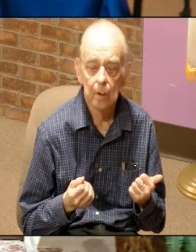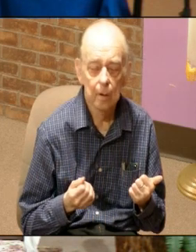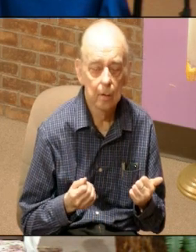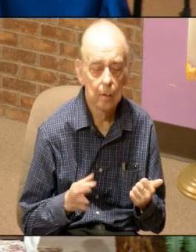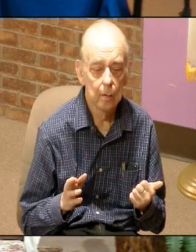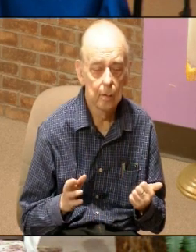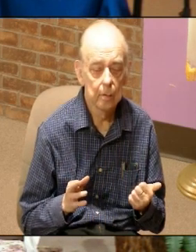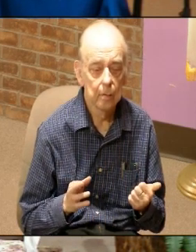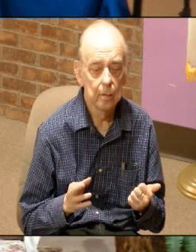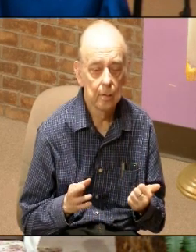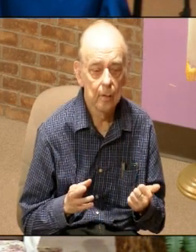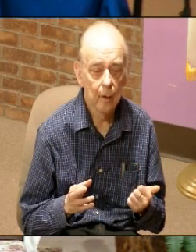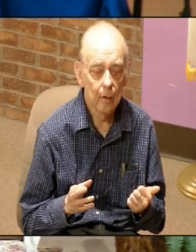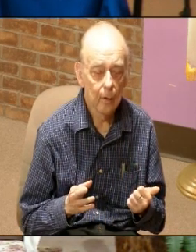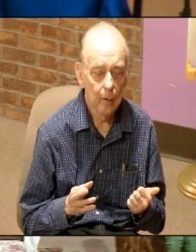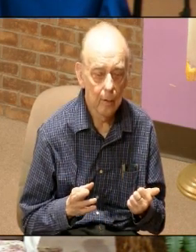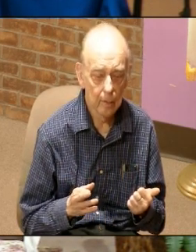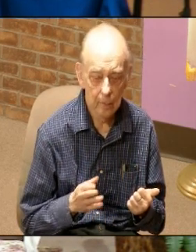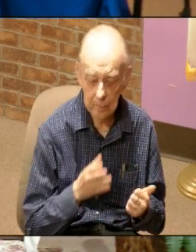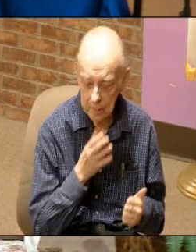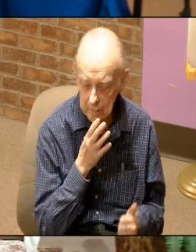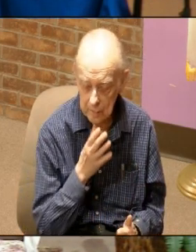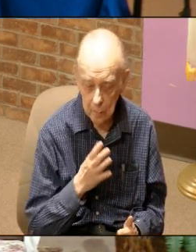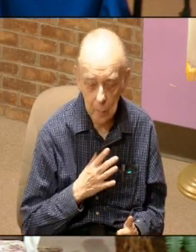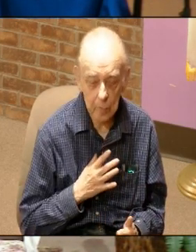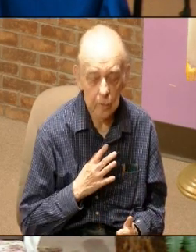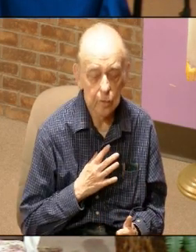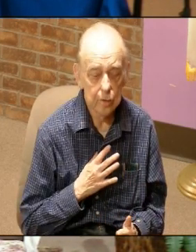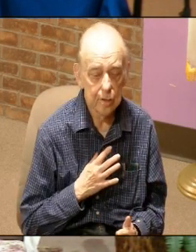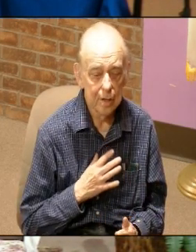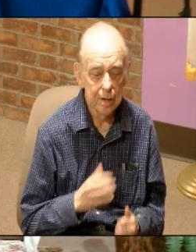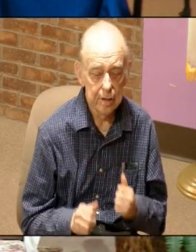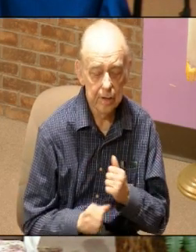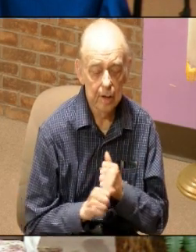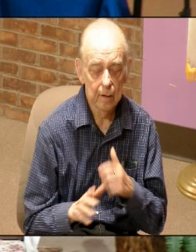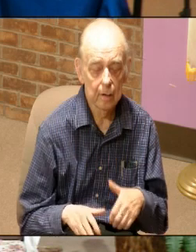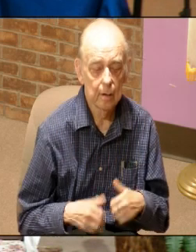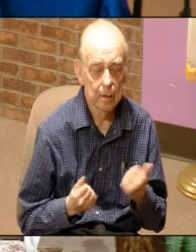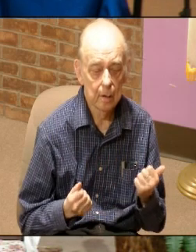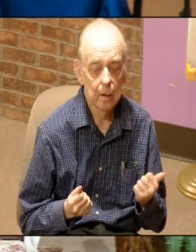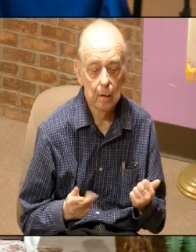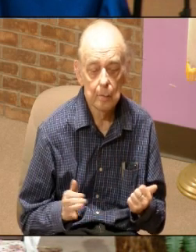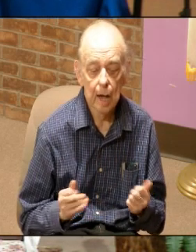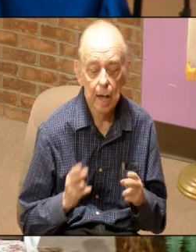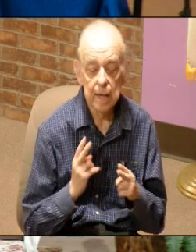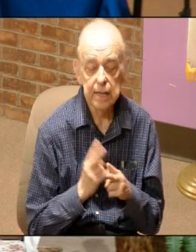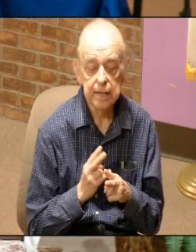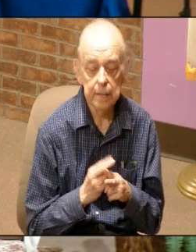Or she could risk her life by keeping him.